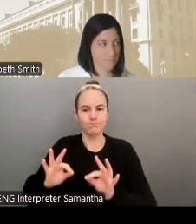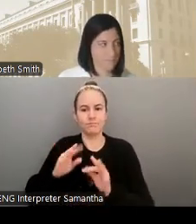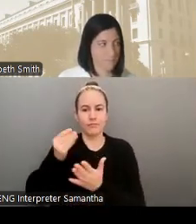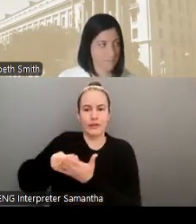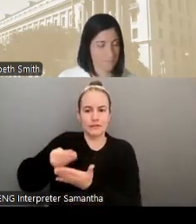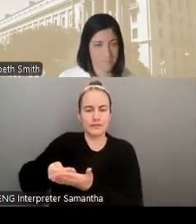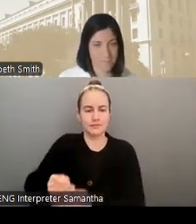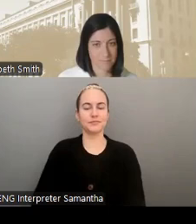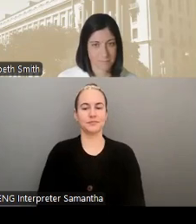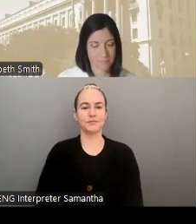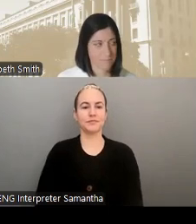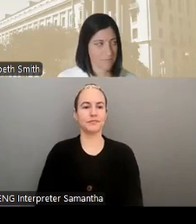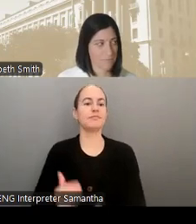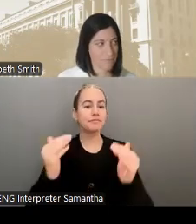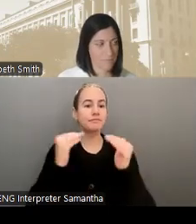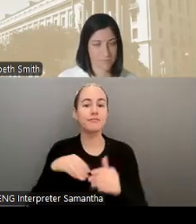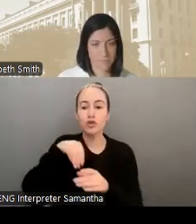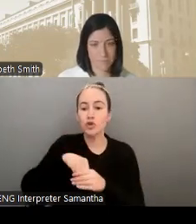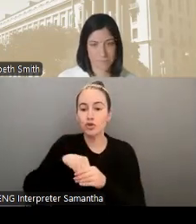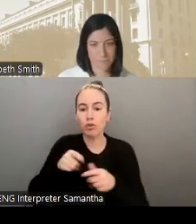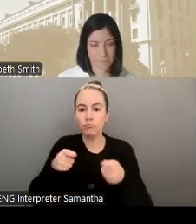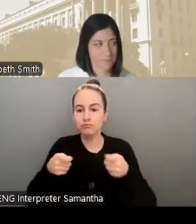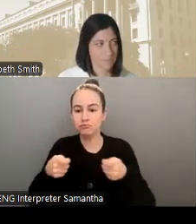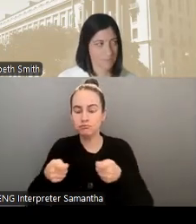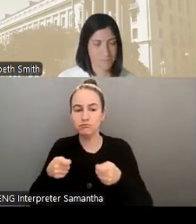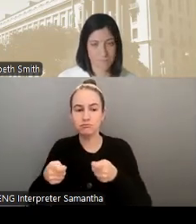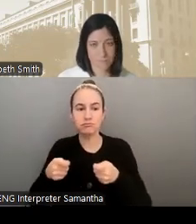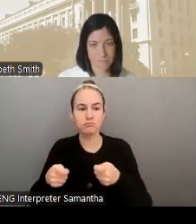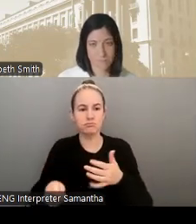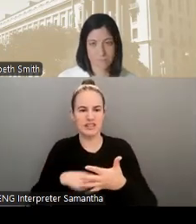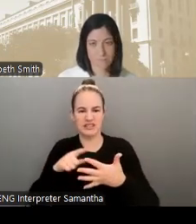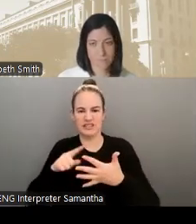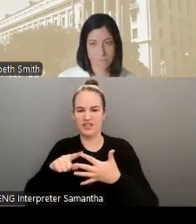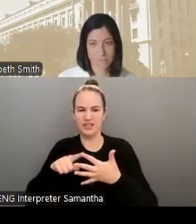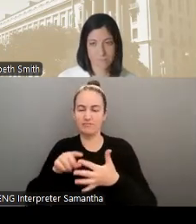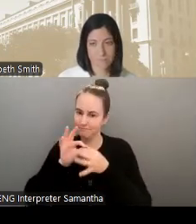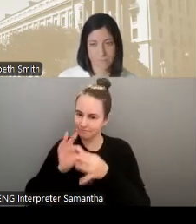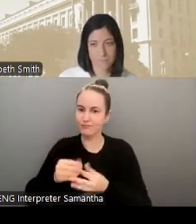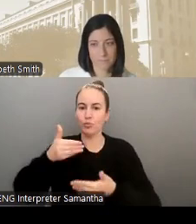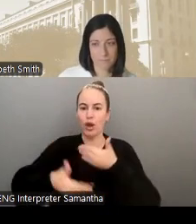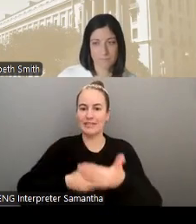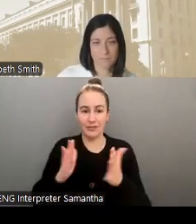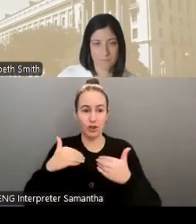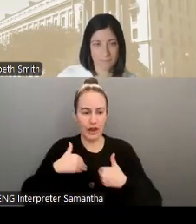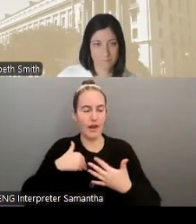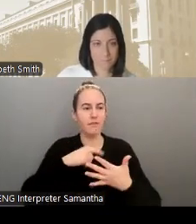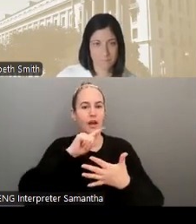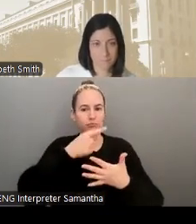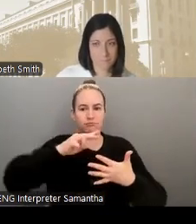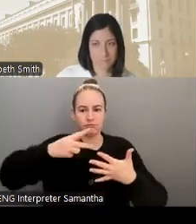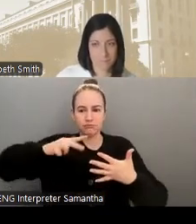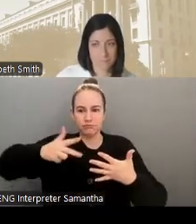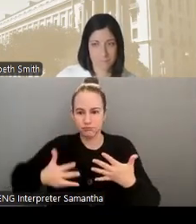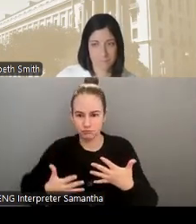look at something like internal controls. And again, it boils down to processes. Do you have processes in place? Are they written